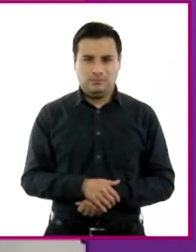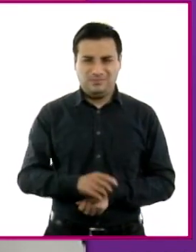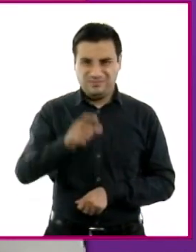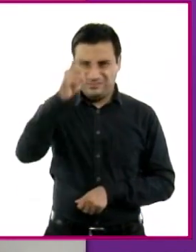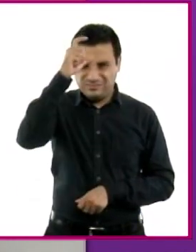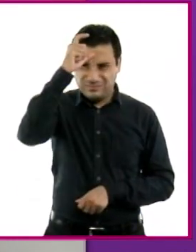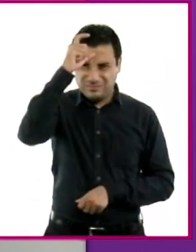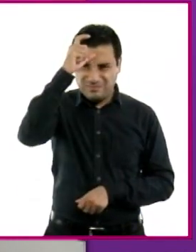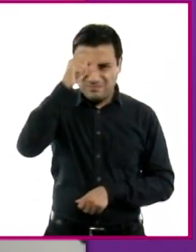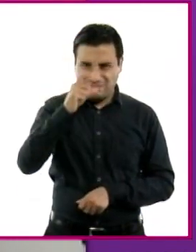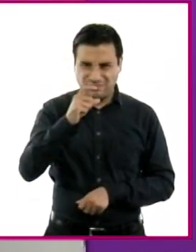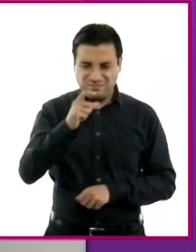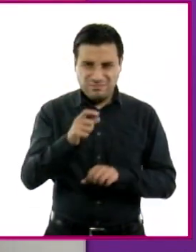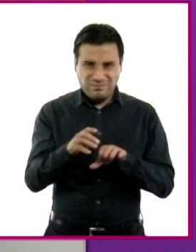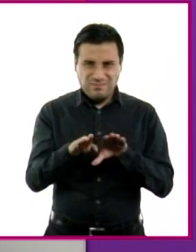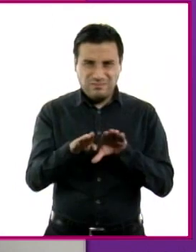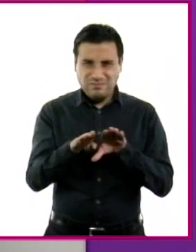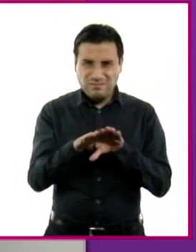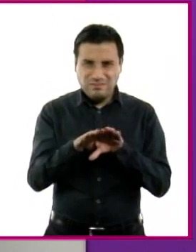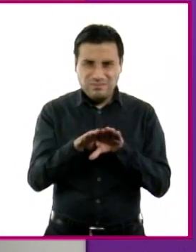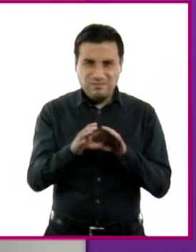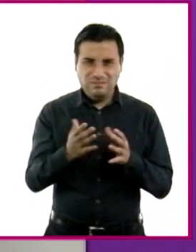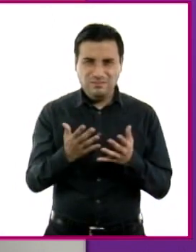We must throw the garbage on the floor?